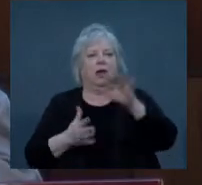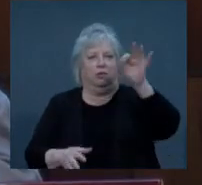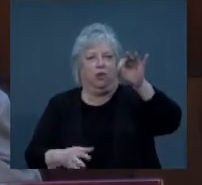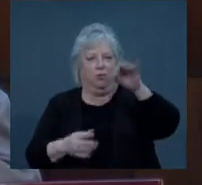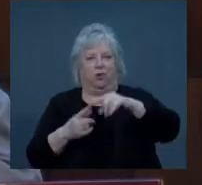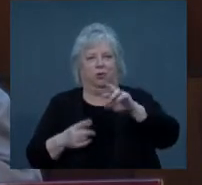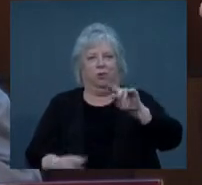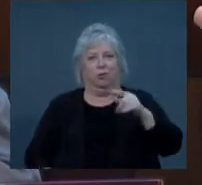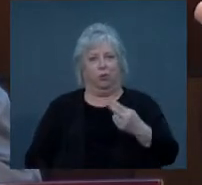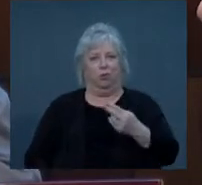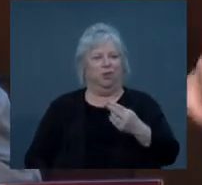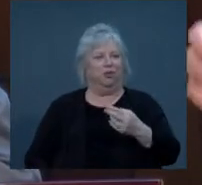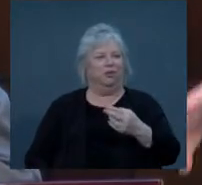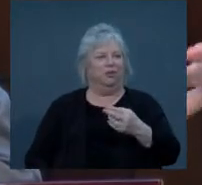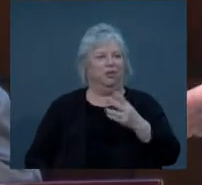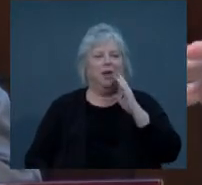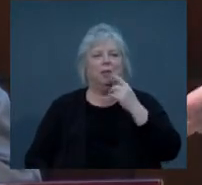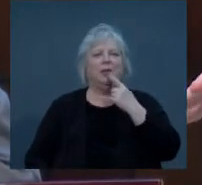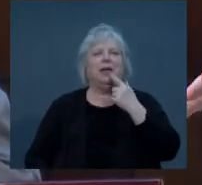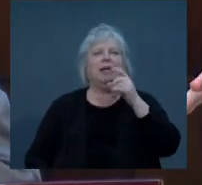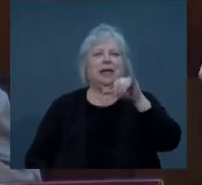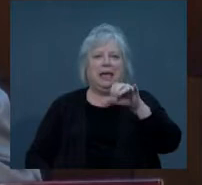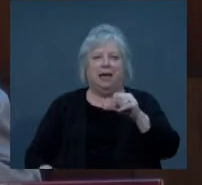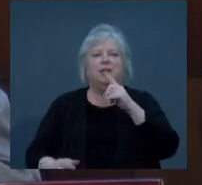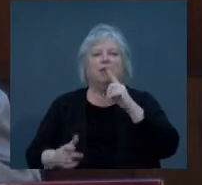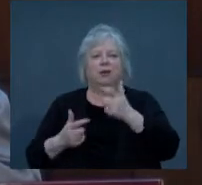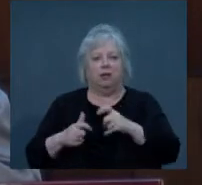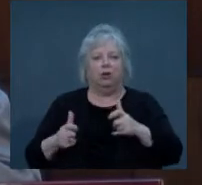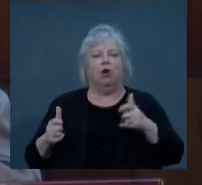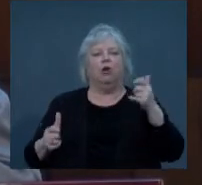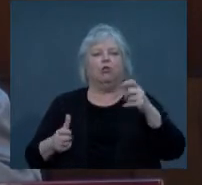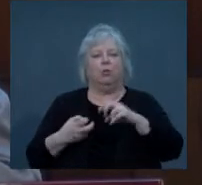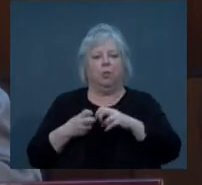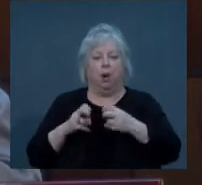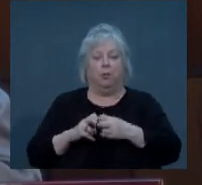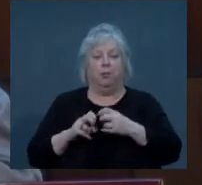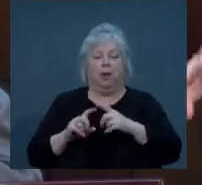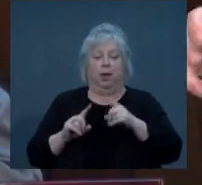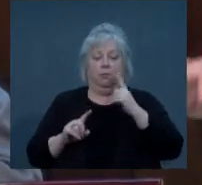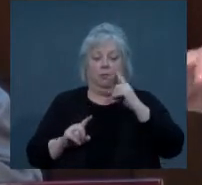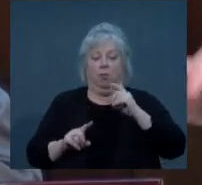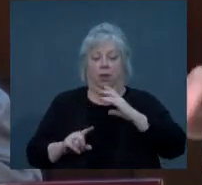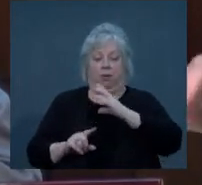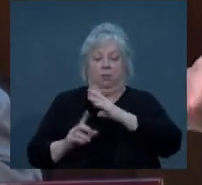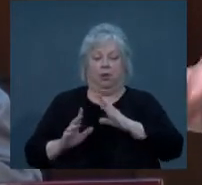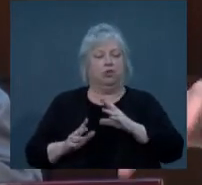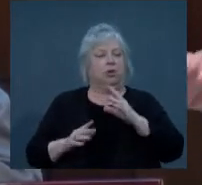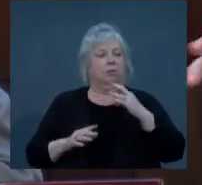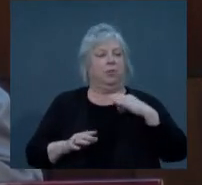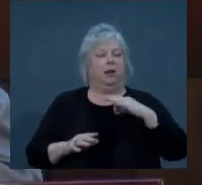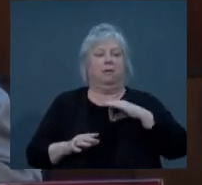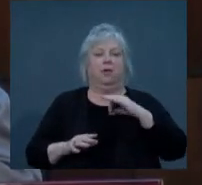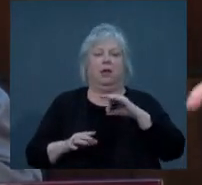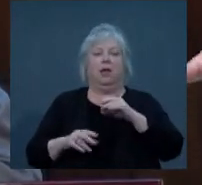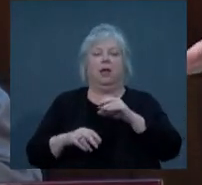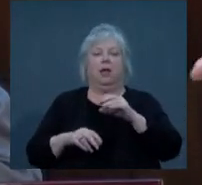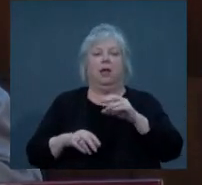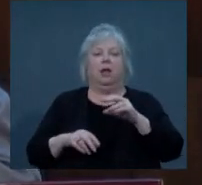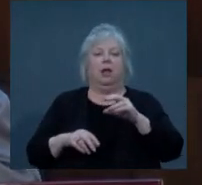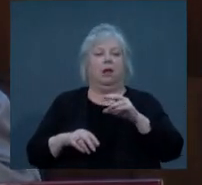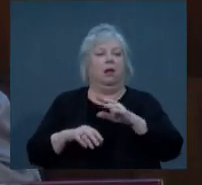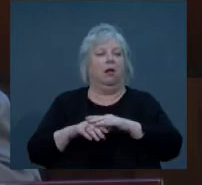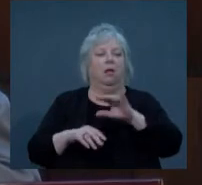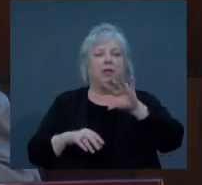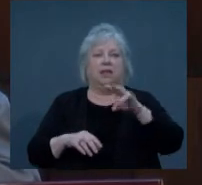note, yes, there is a larger problem, and for the commission's benefit, there will be an informal meeting at noon on